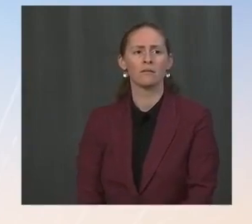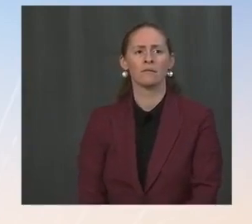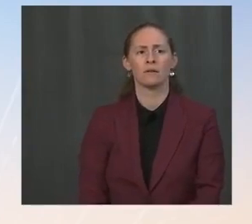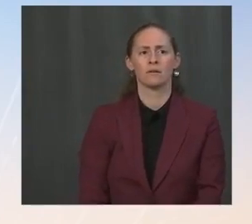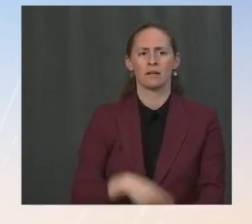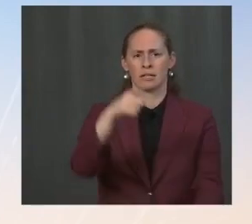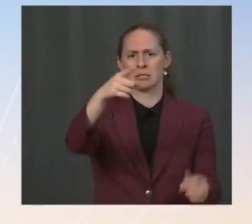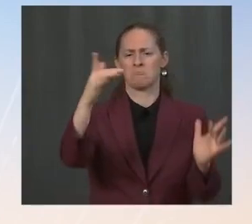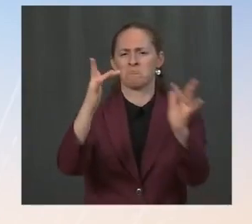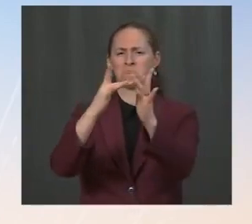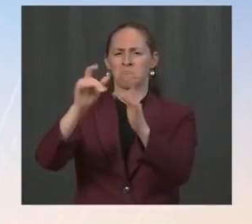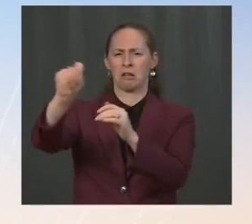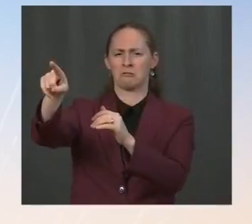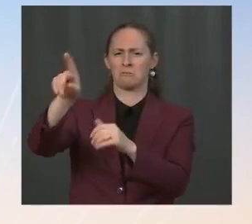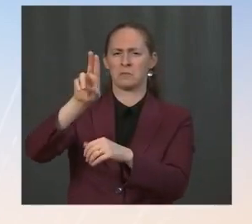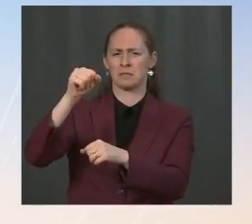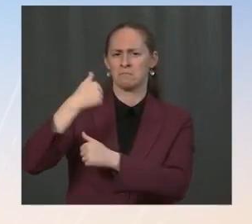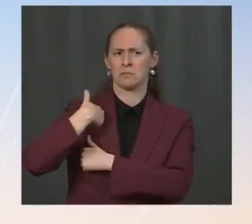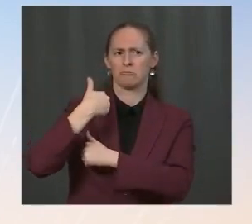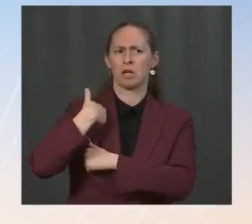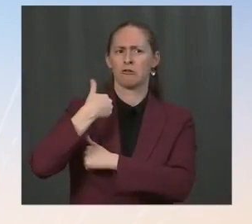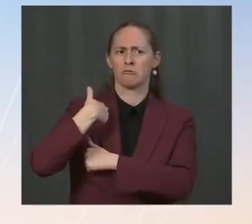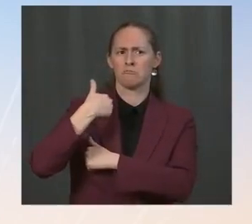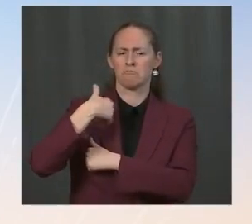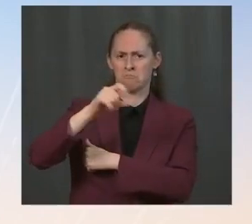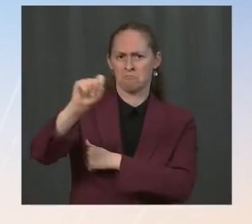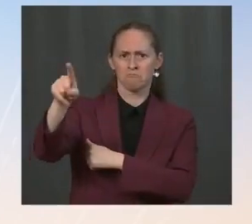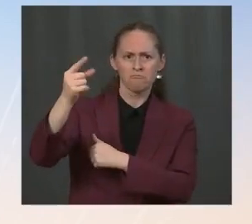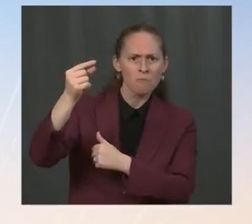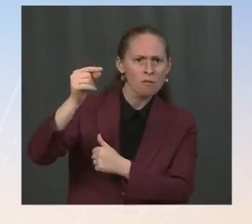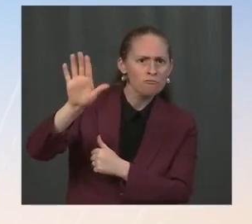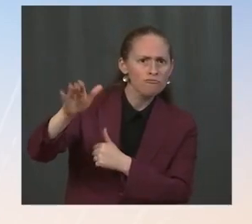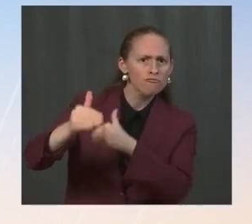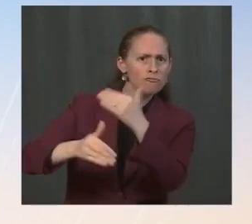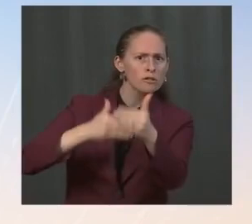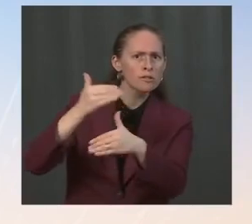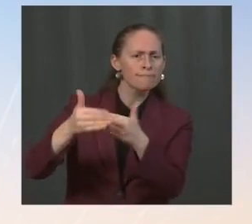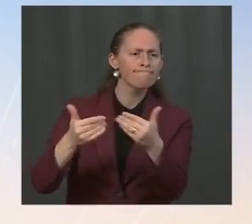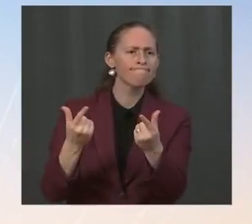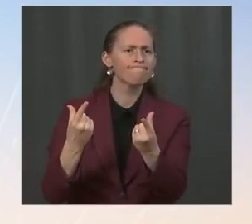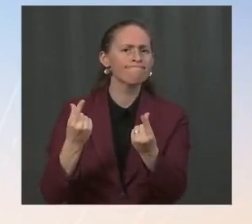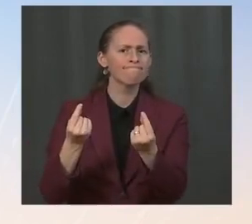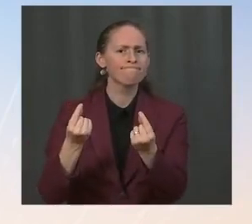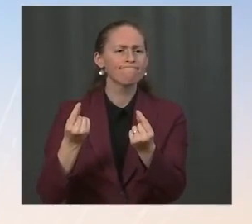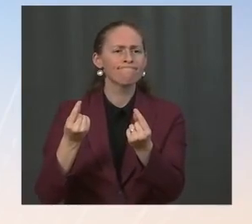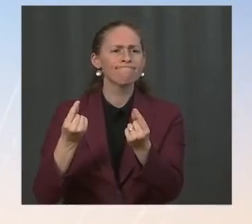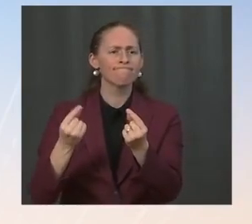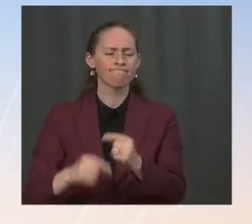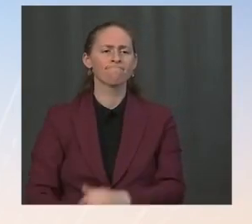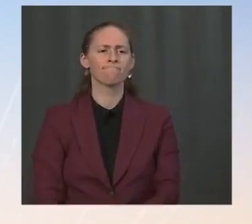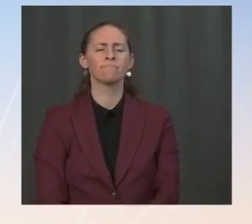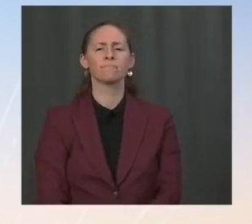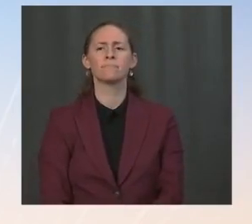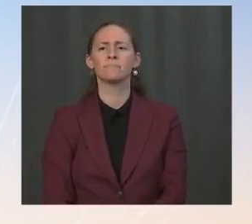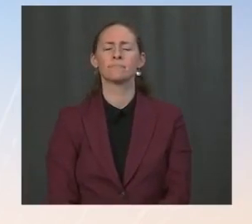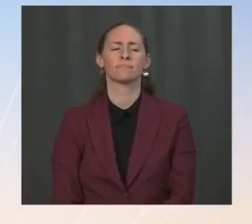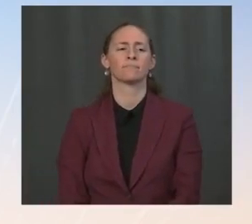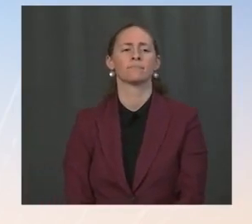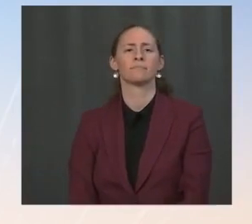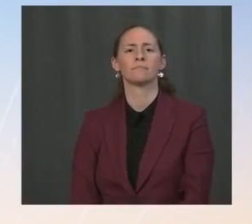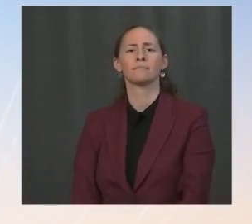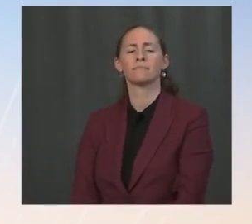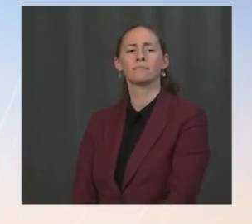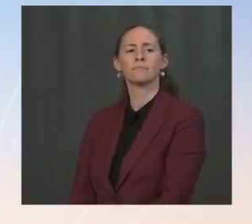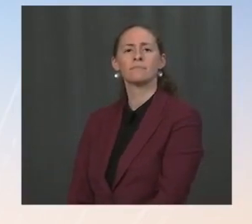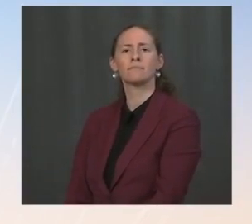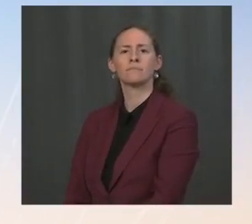military on specific steps of their retrograde process, which, as we know, would have to take place in advance of a departure. And then in terms of what we've heard from the Pentagon and then